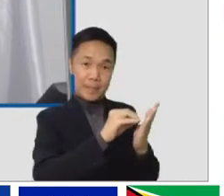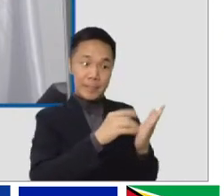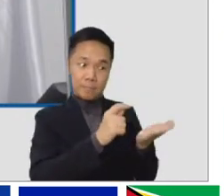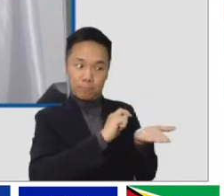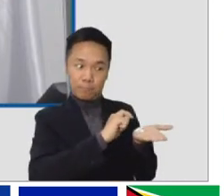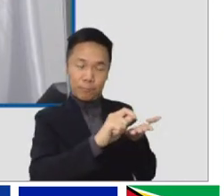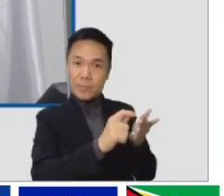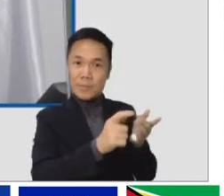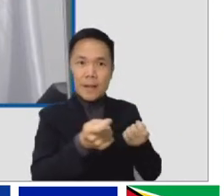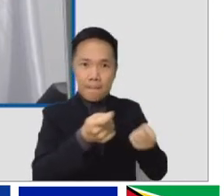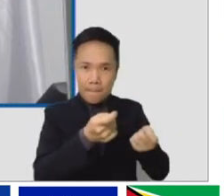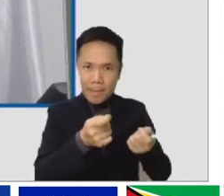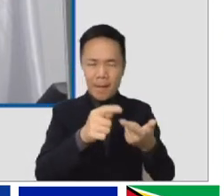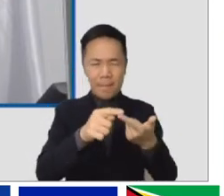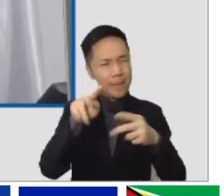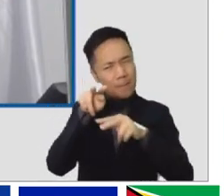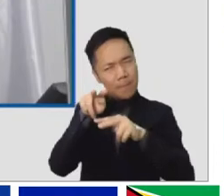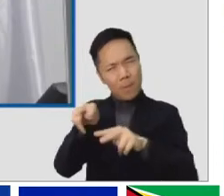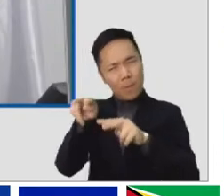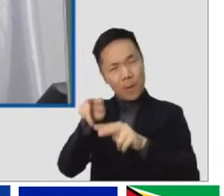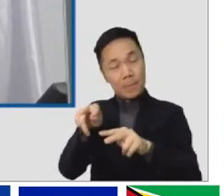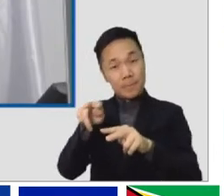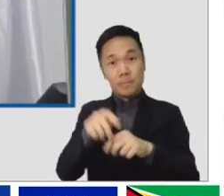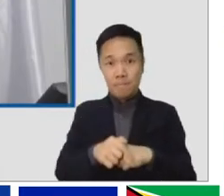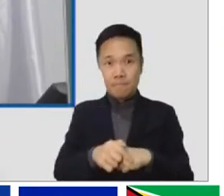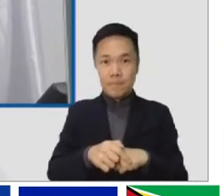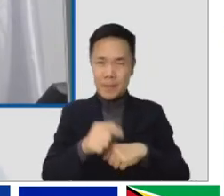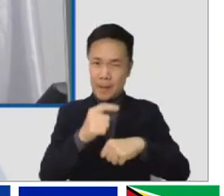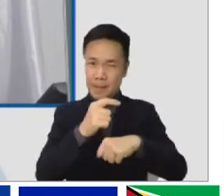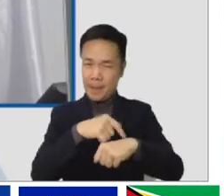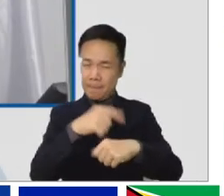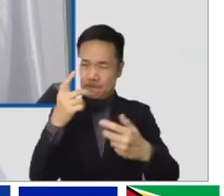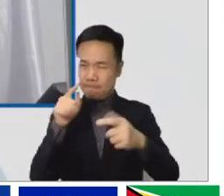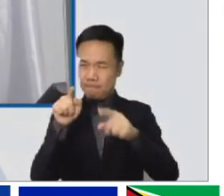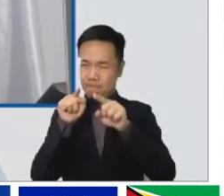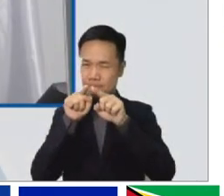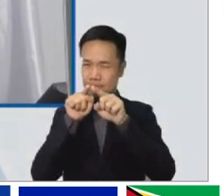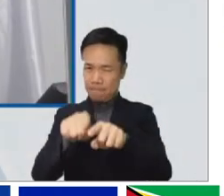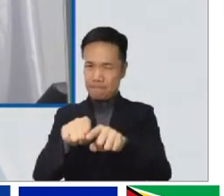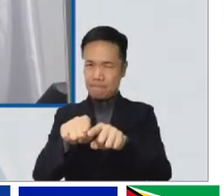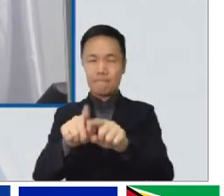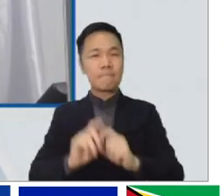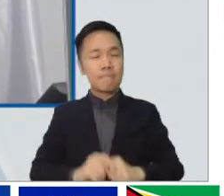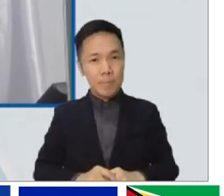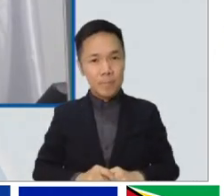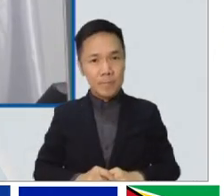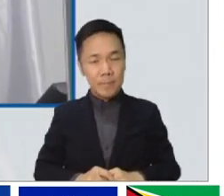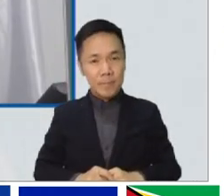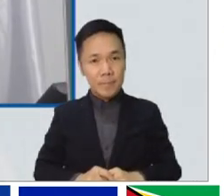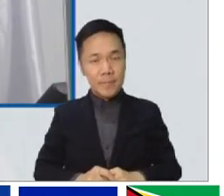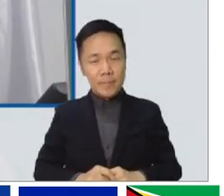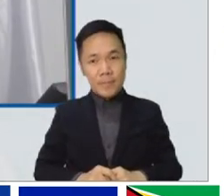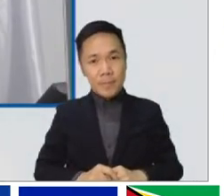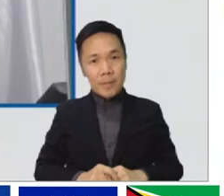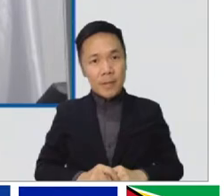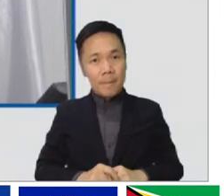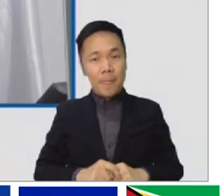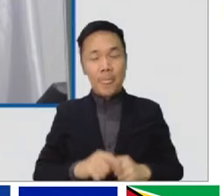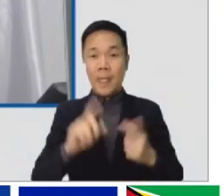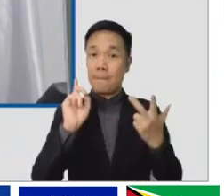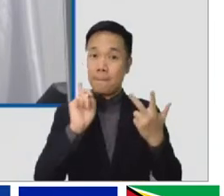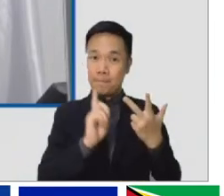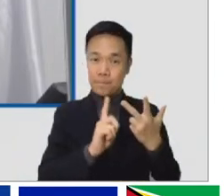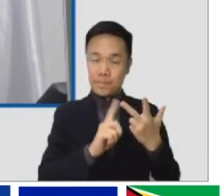in real time, and some others characterizing the hazards that we have in